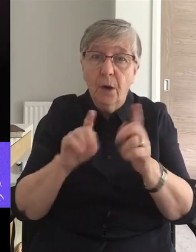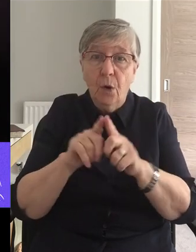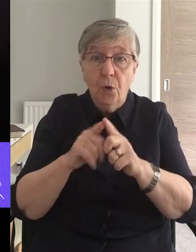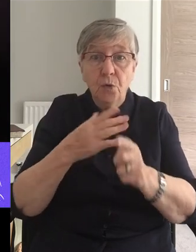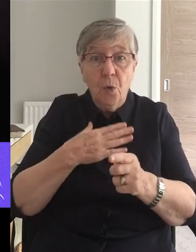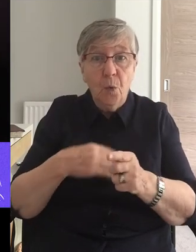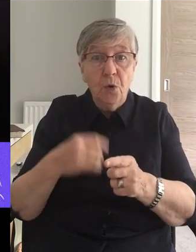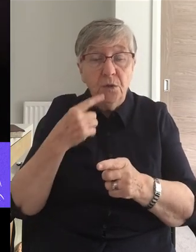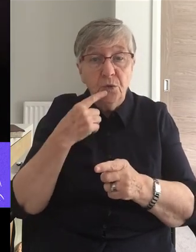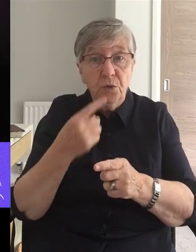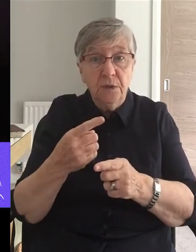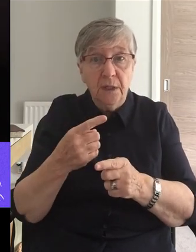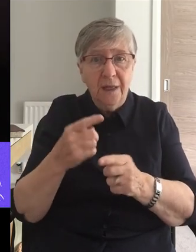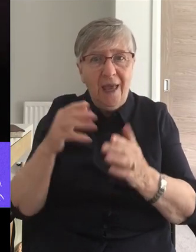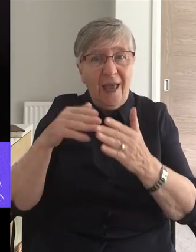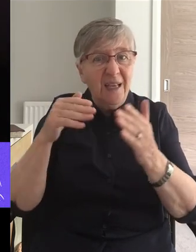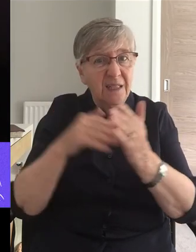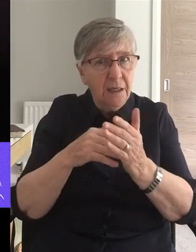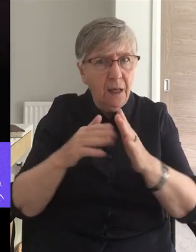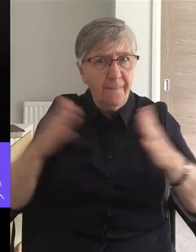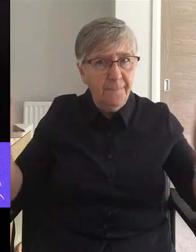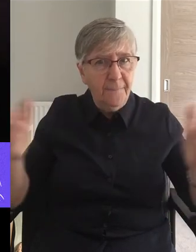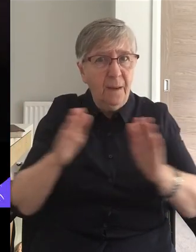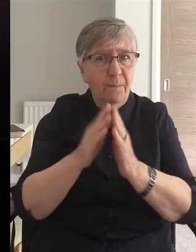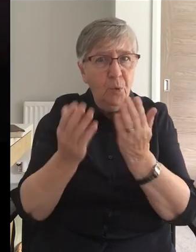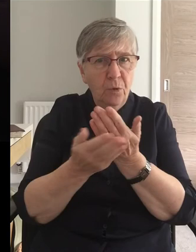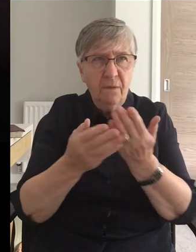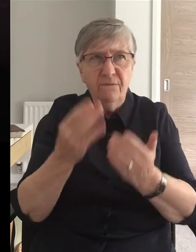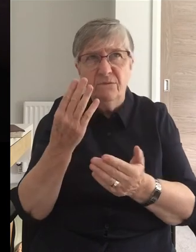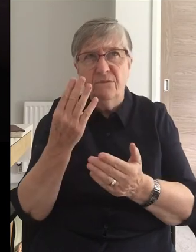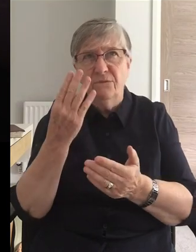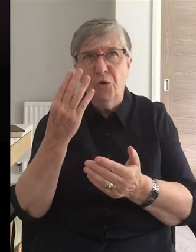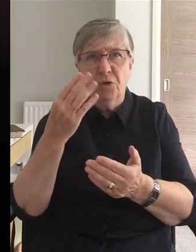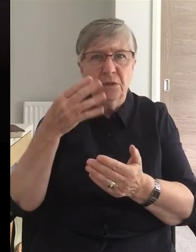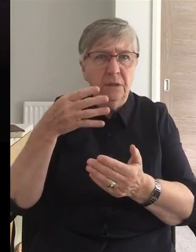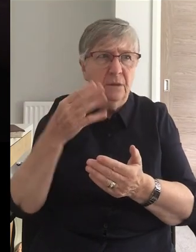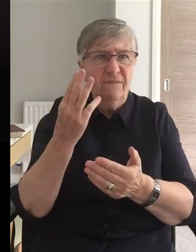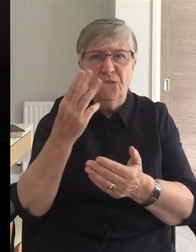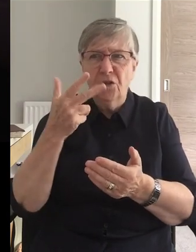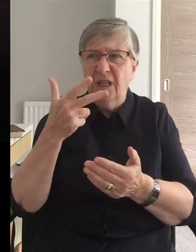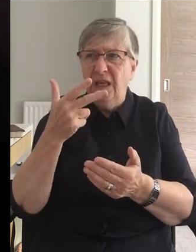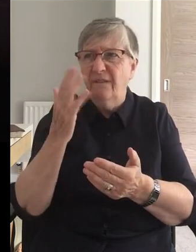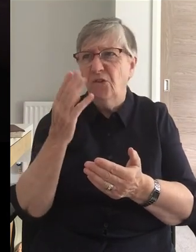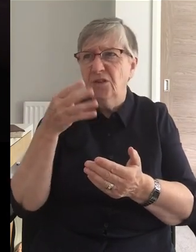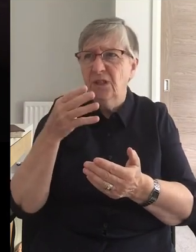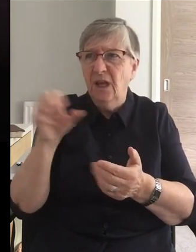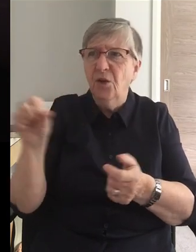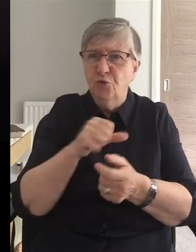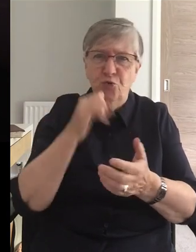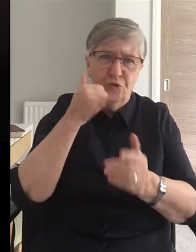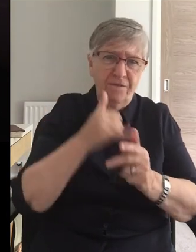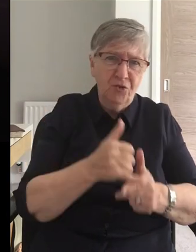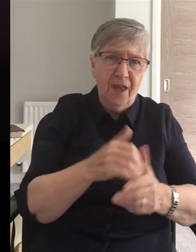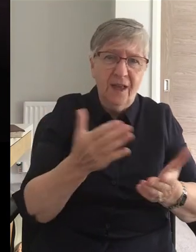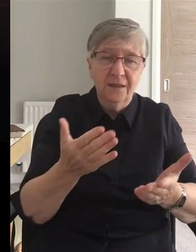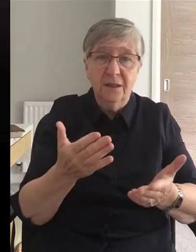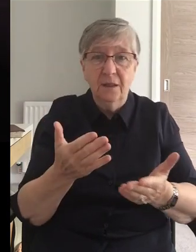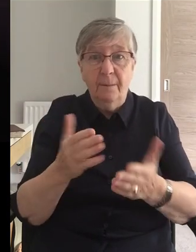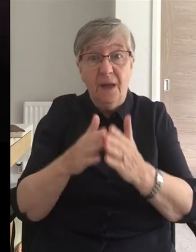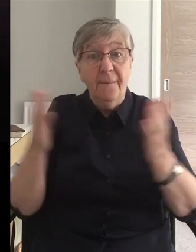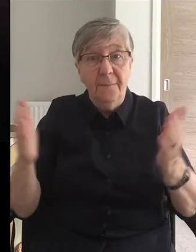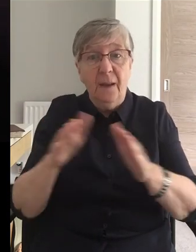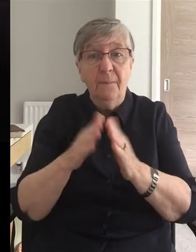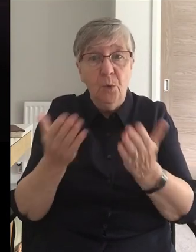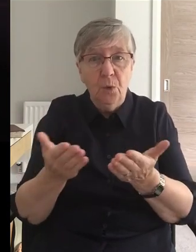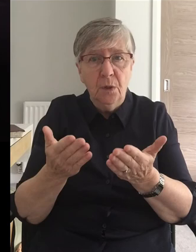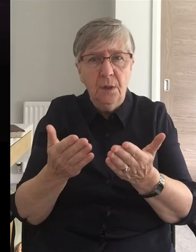want to say that Ezekiel is a big book, 49, is it? 48 chapters. I should have looked at that first, shouldn't I? 48 chapters. Ezekiel's a big